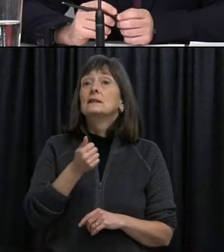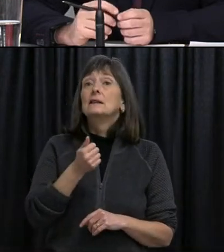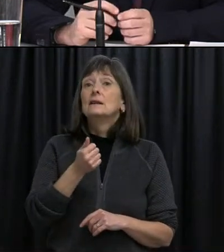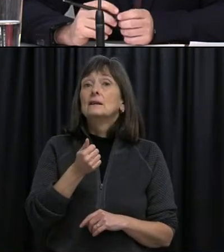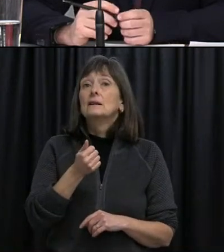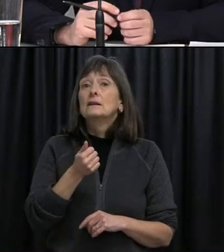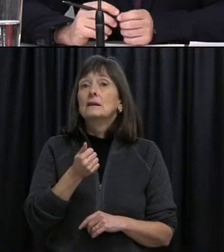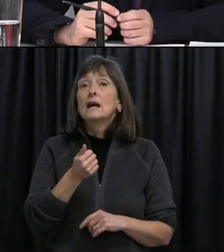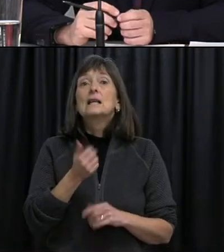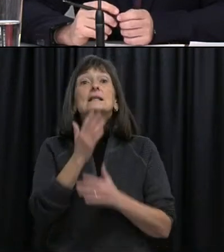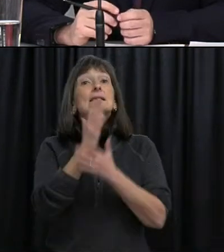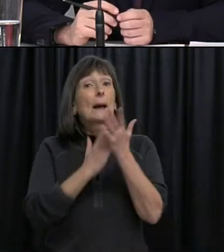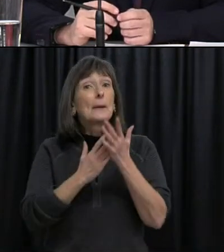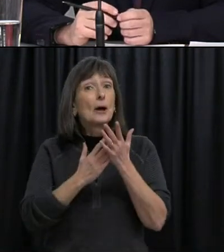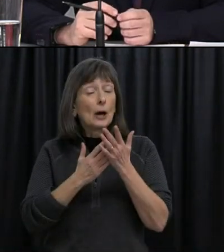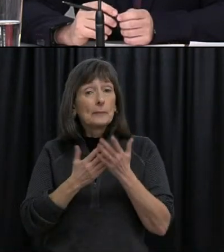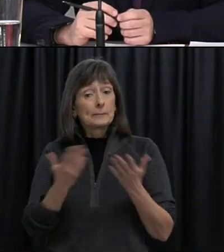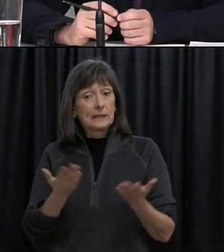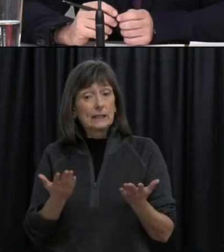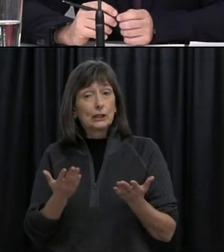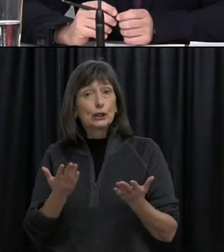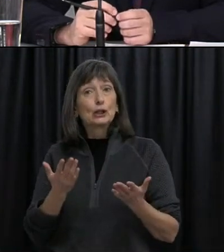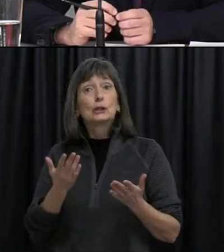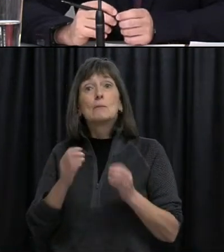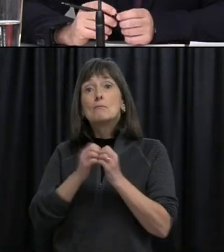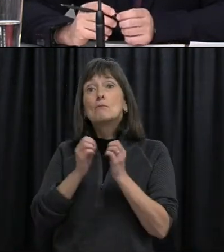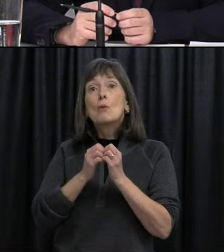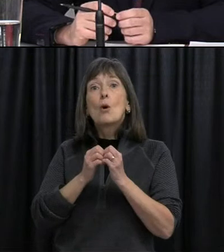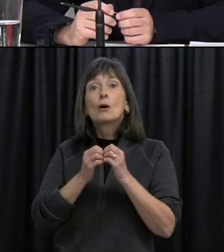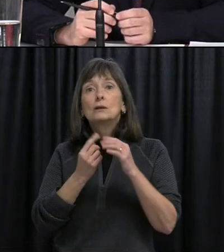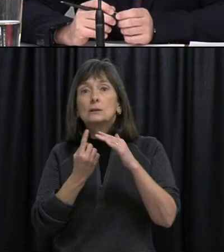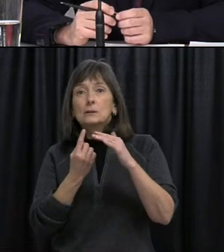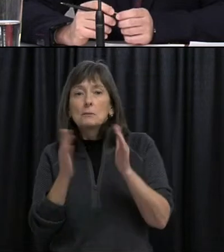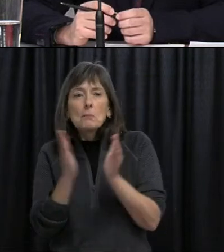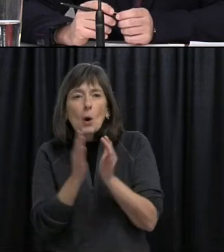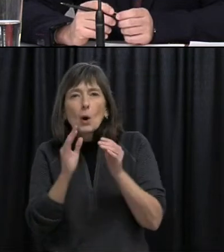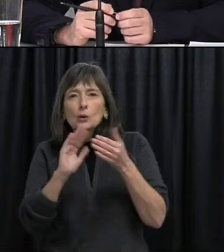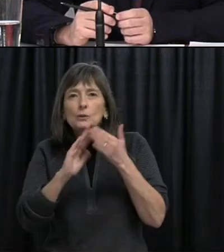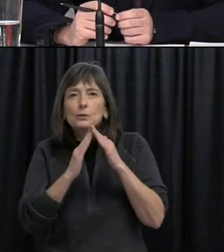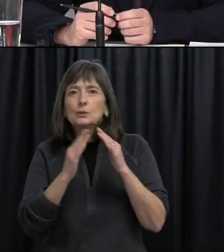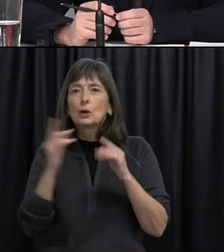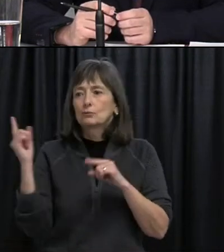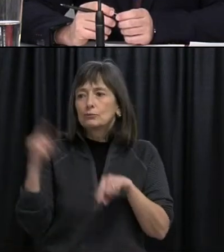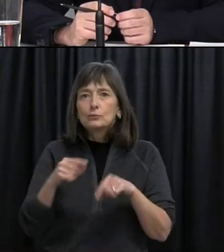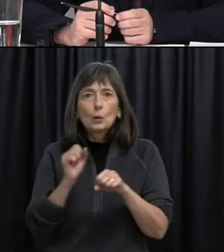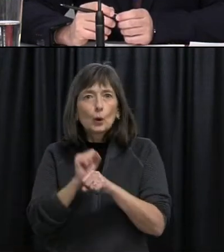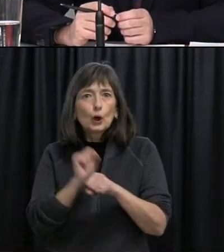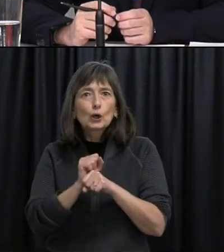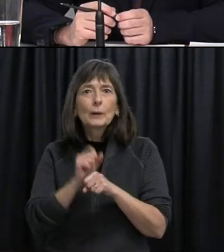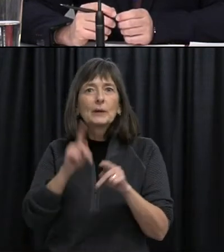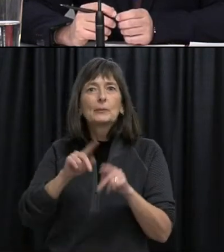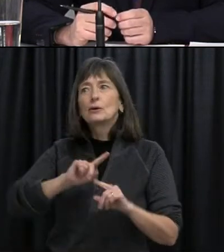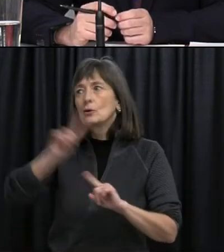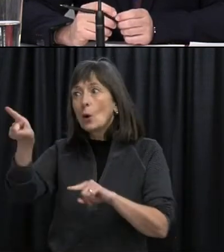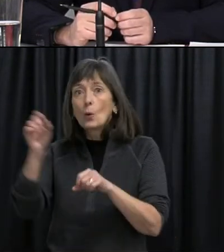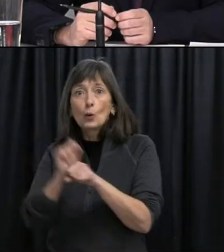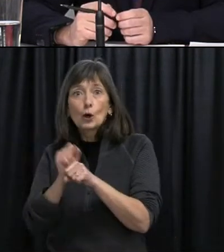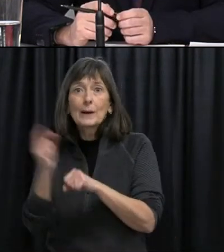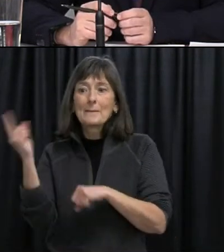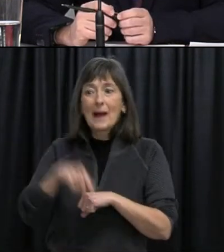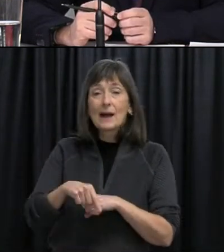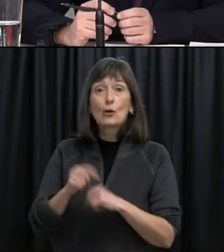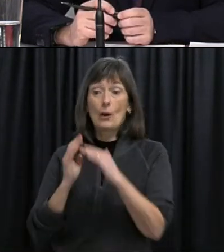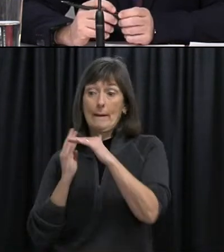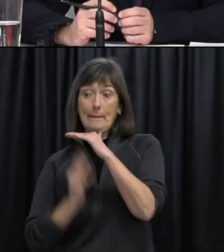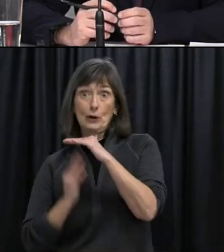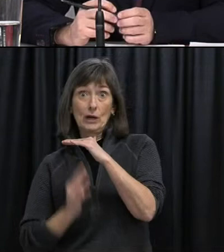and also with remote work, is the province prepared to welcome more relocations and possibly even promote it as a way to support our economic challenges and